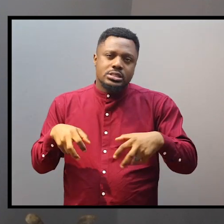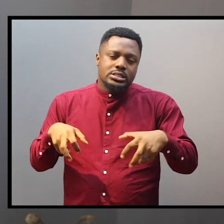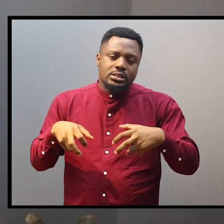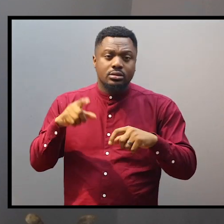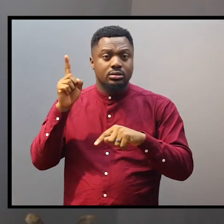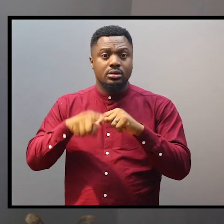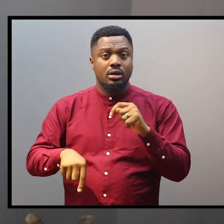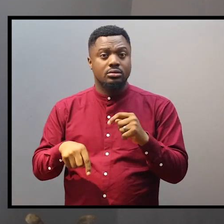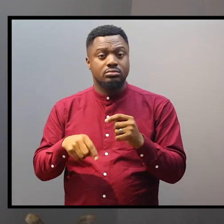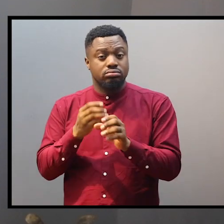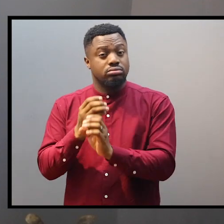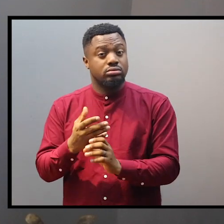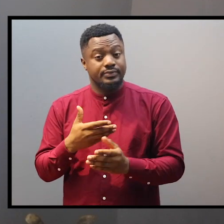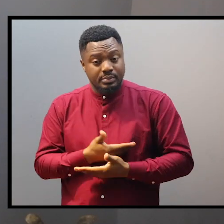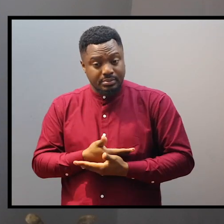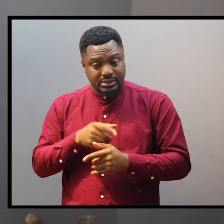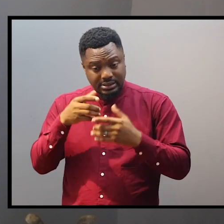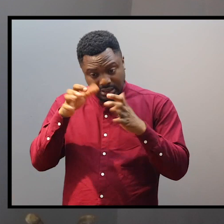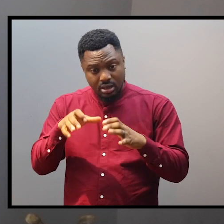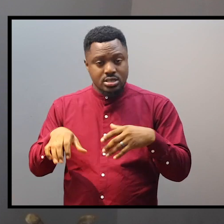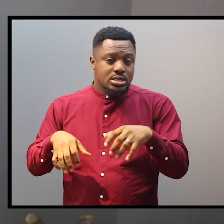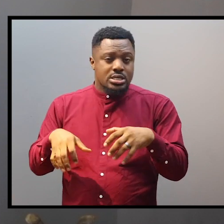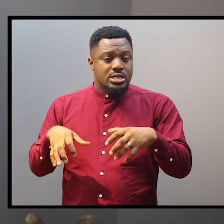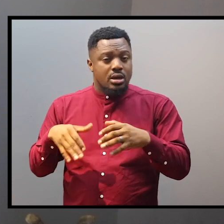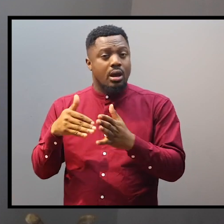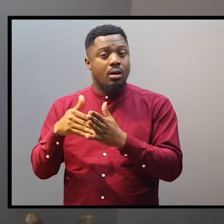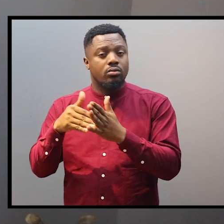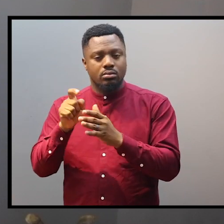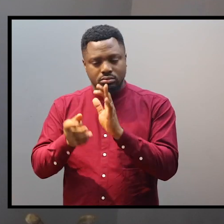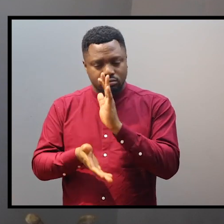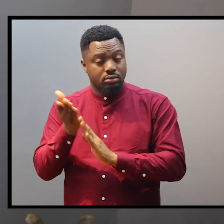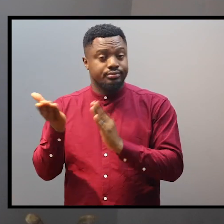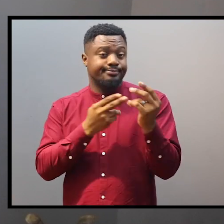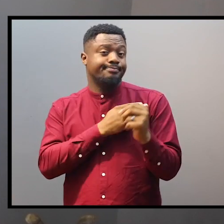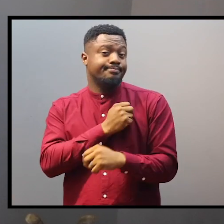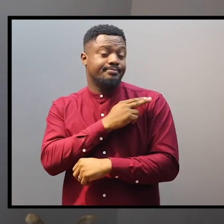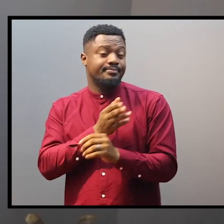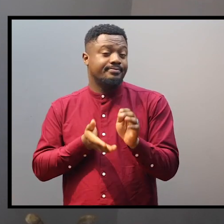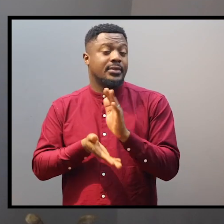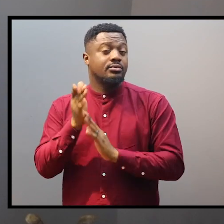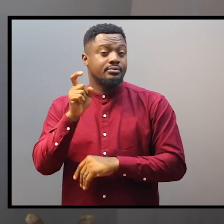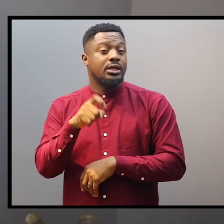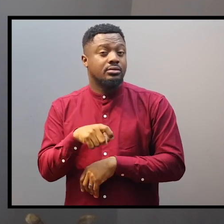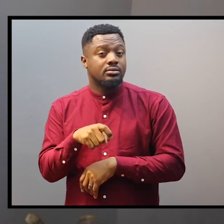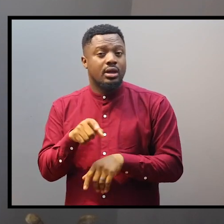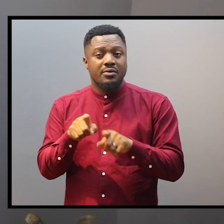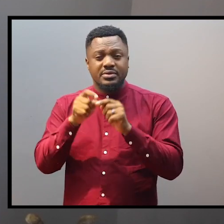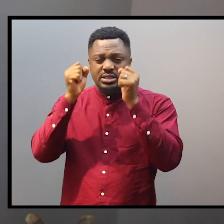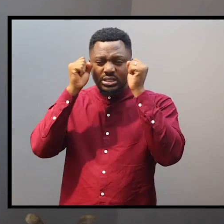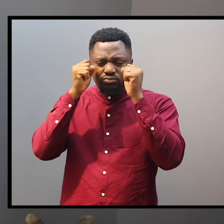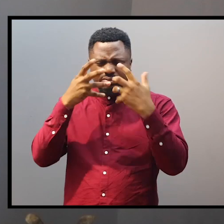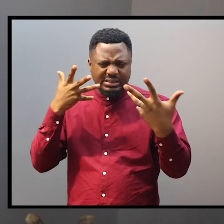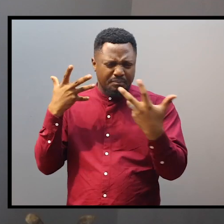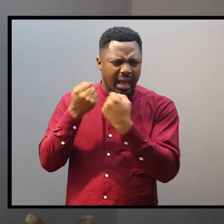are not treated. So if a child starts having seizures, it's important that they are treated immediately. And then having